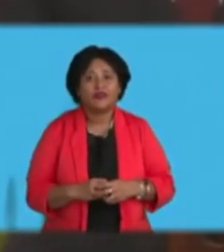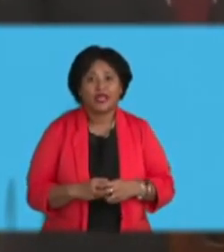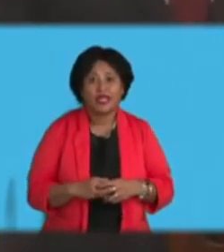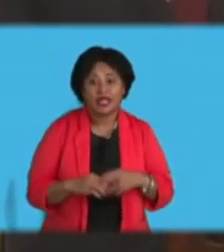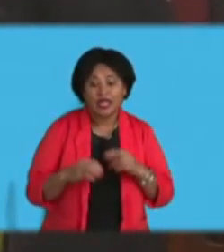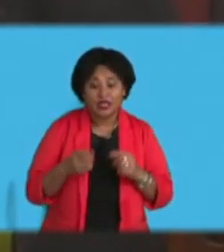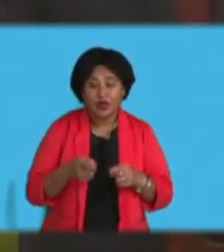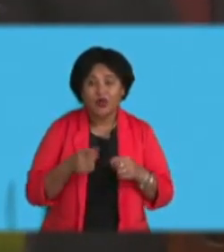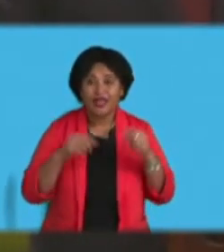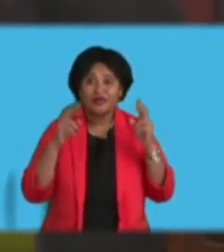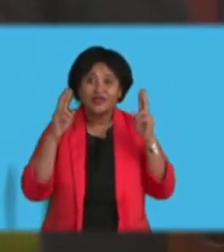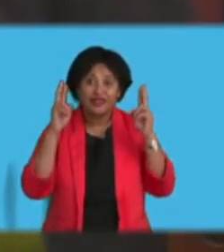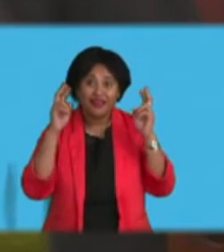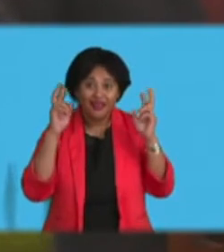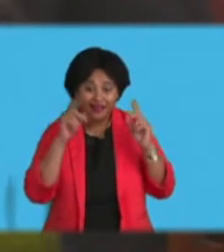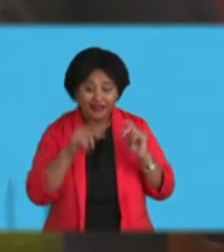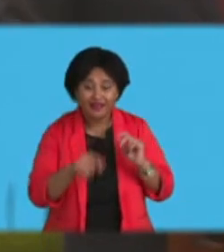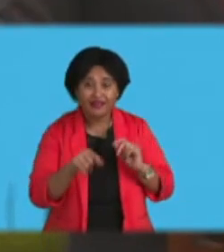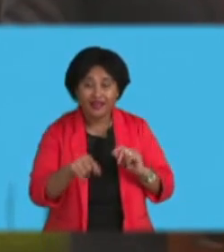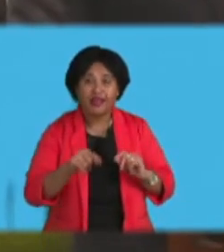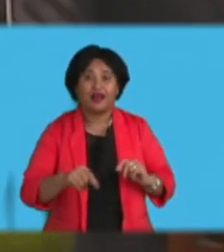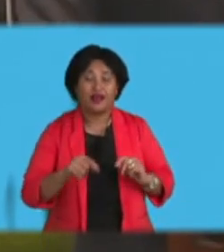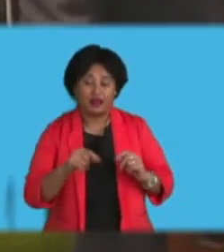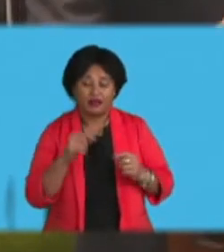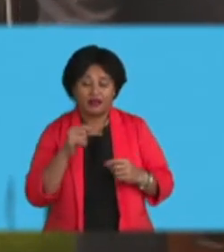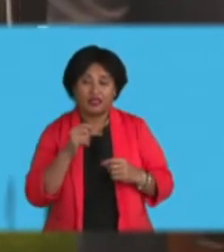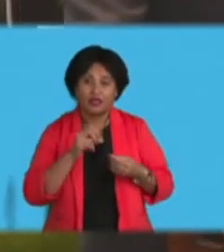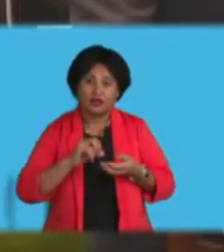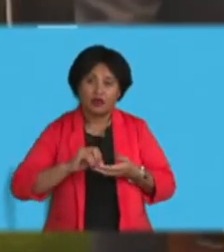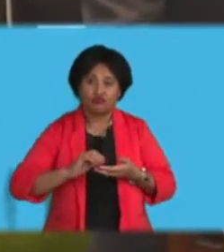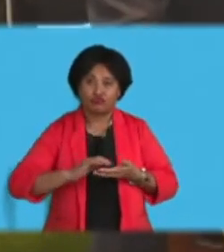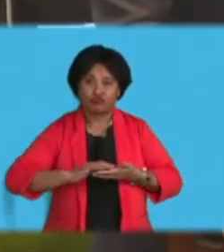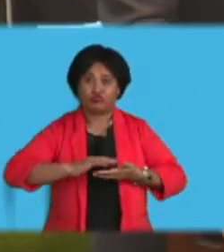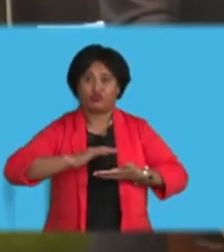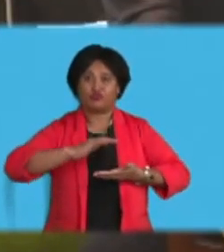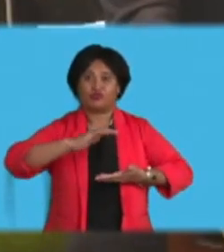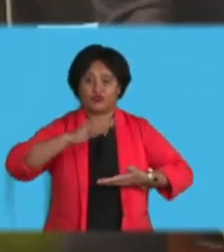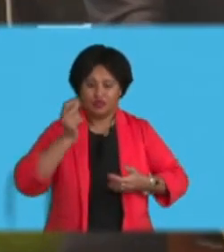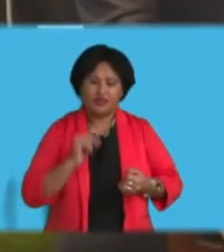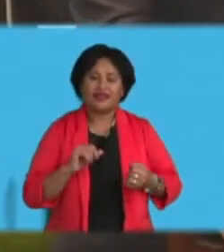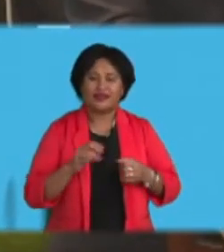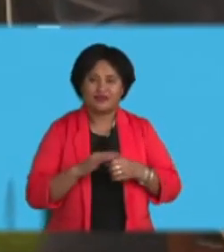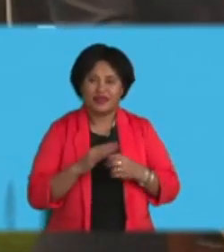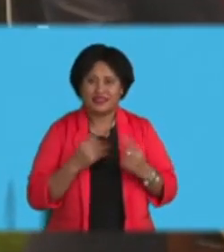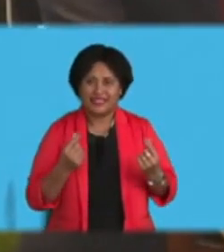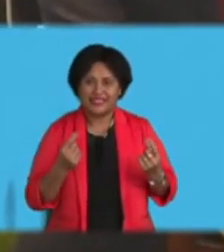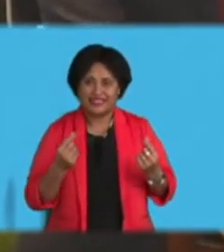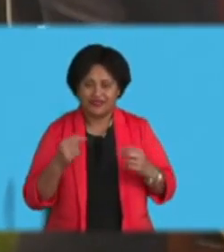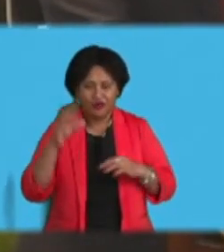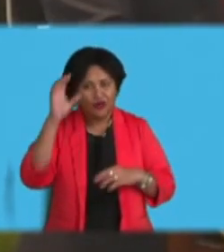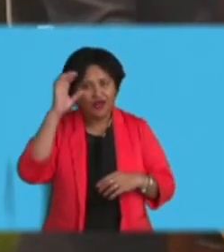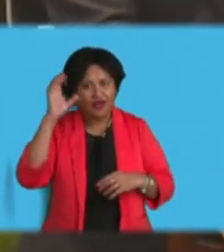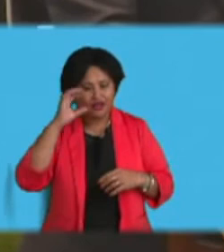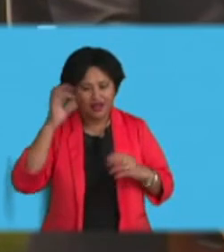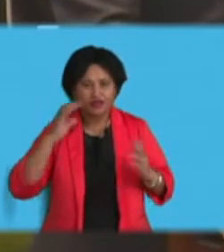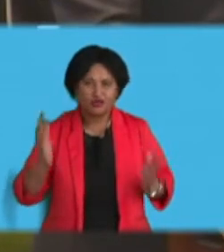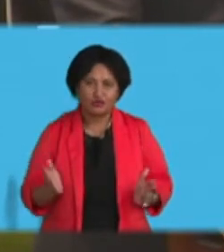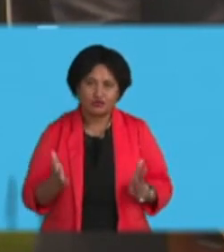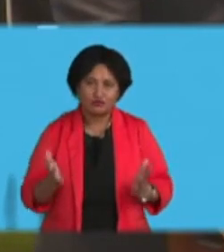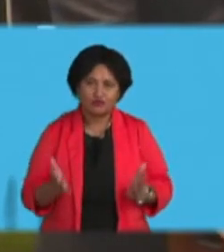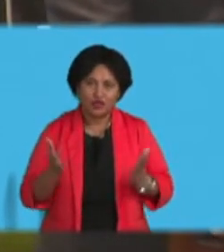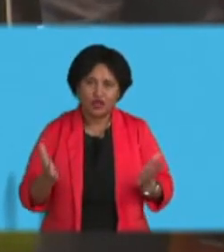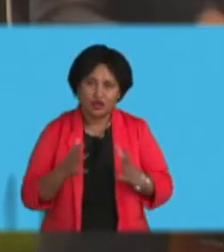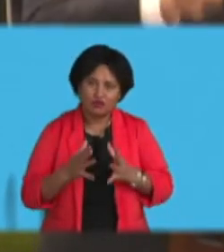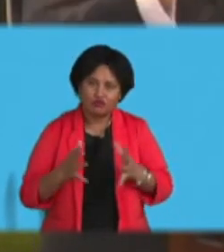highlighted, this is important because wealth accumulation enables our country to flourish and assures our ability to manage unanticipated, unavoidable